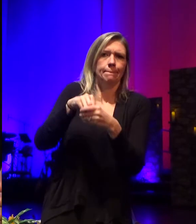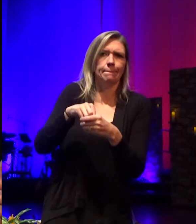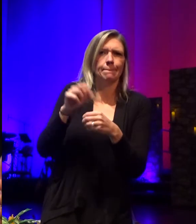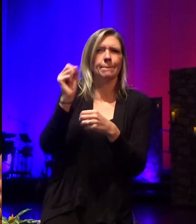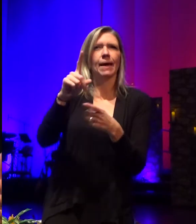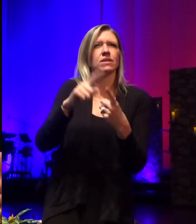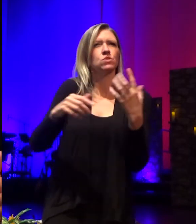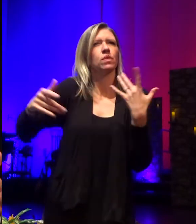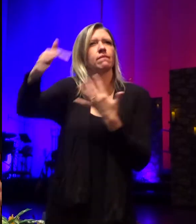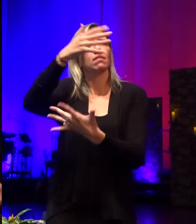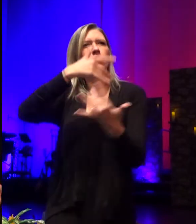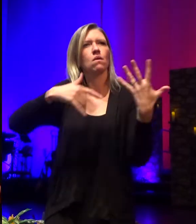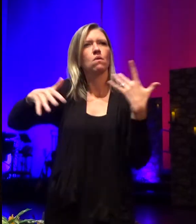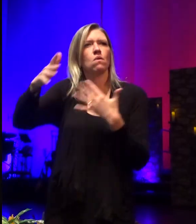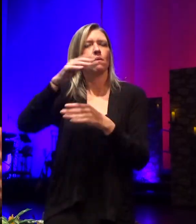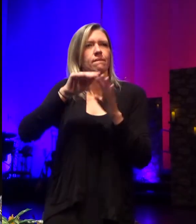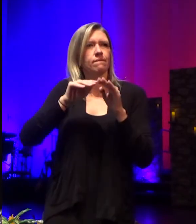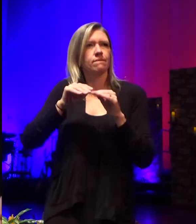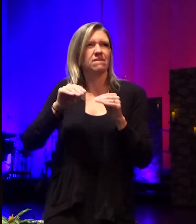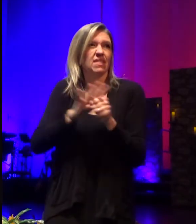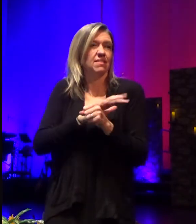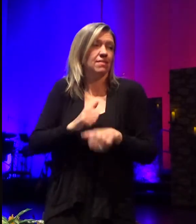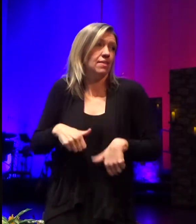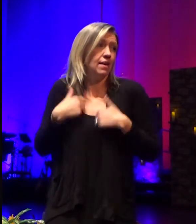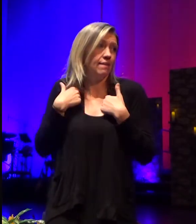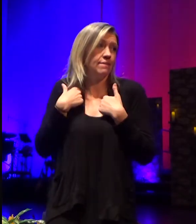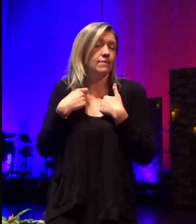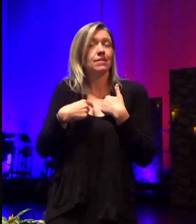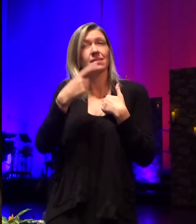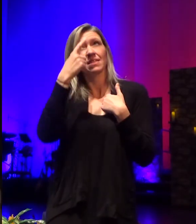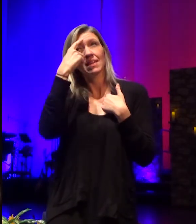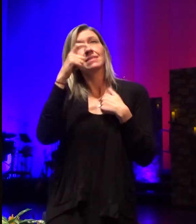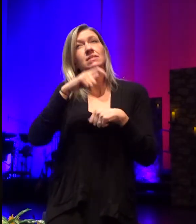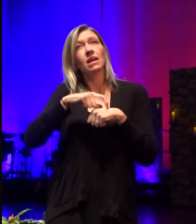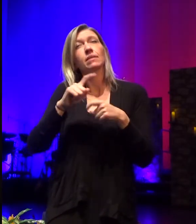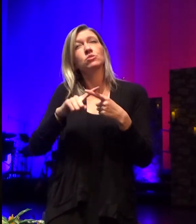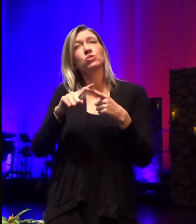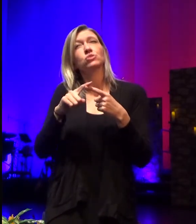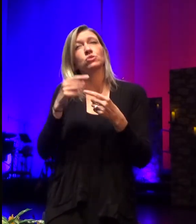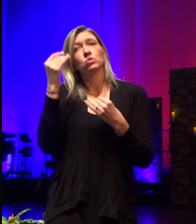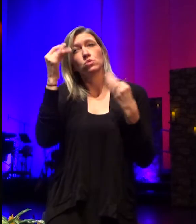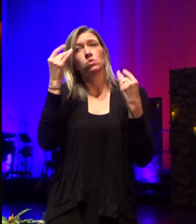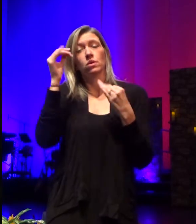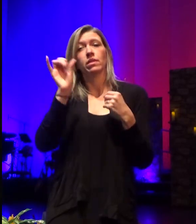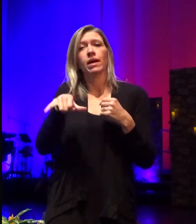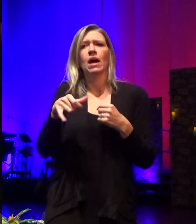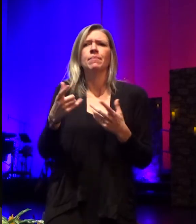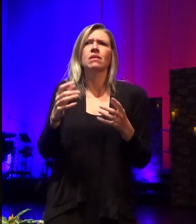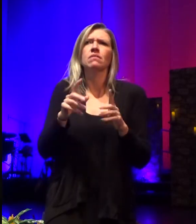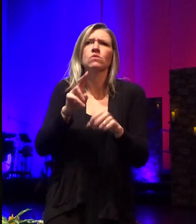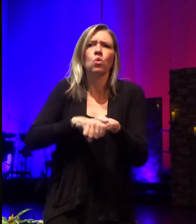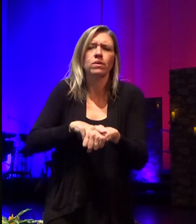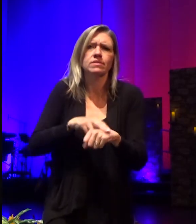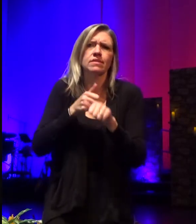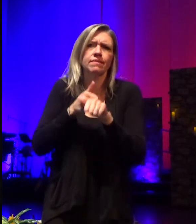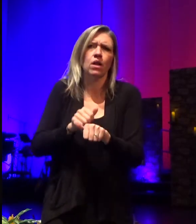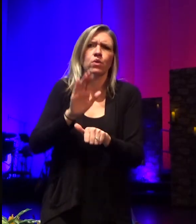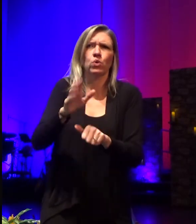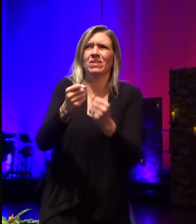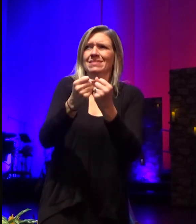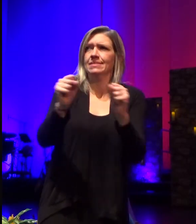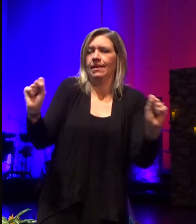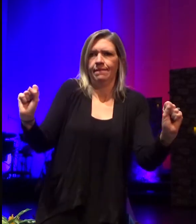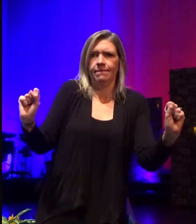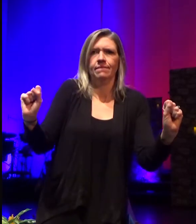life. And I think it's time to look at that. I mean, take whatever precautions are appropriate to you